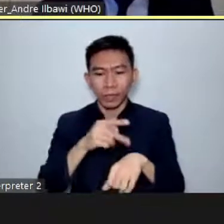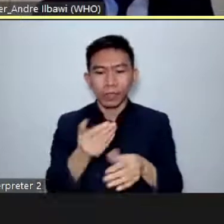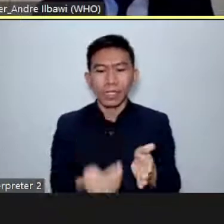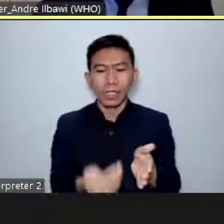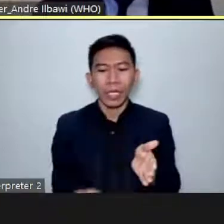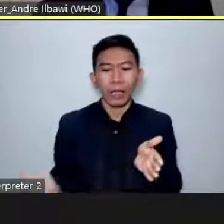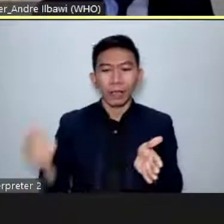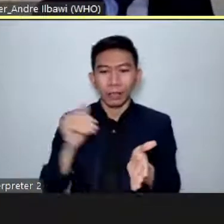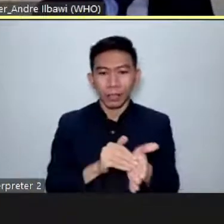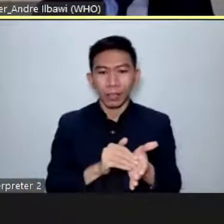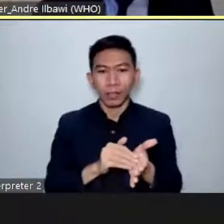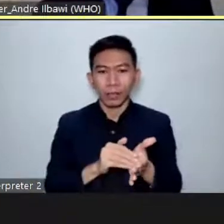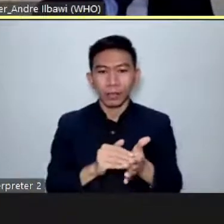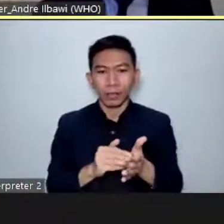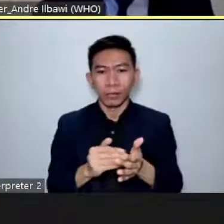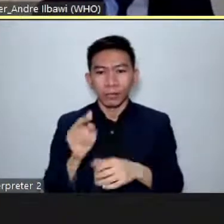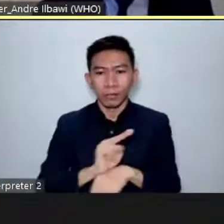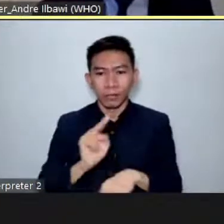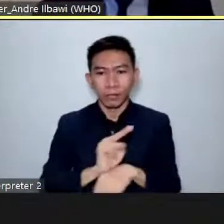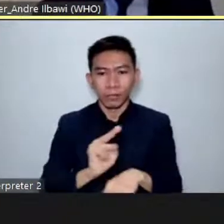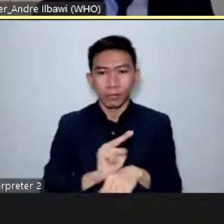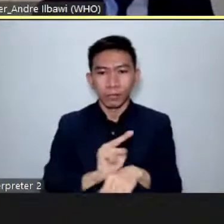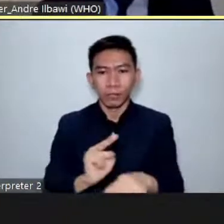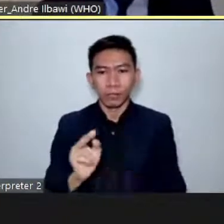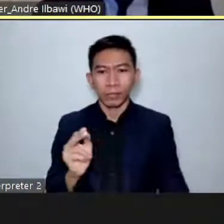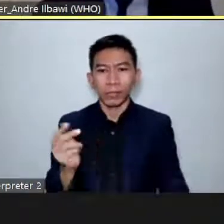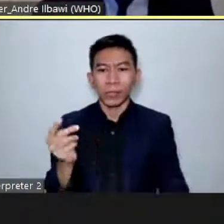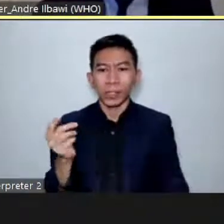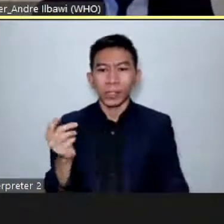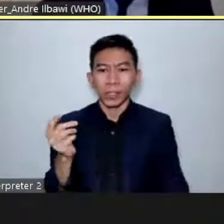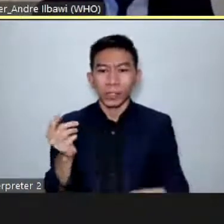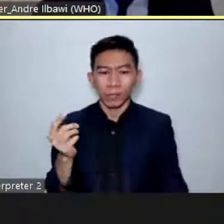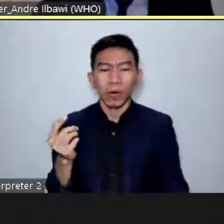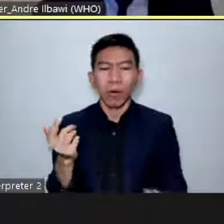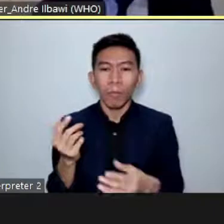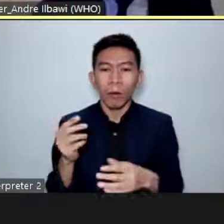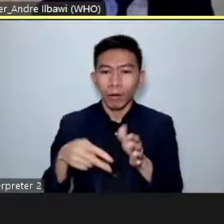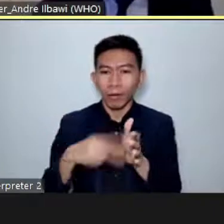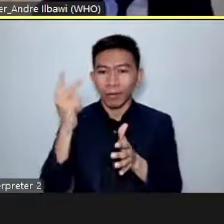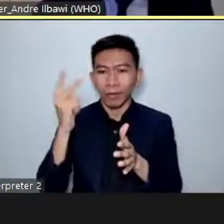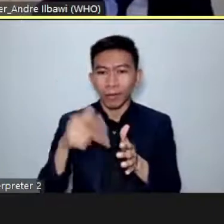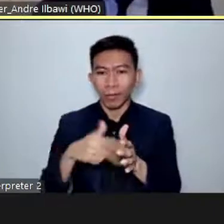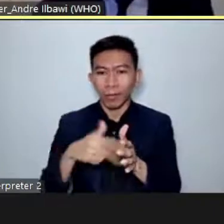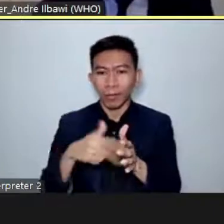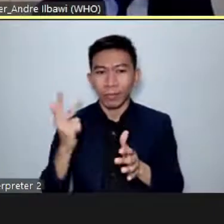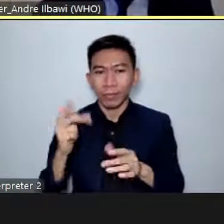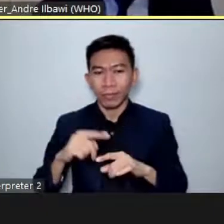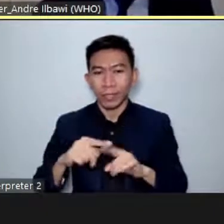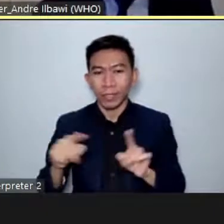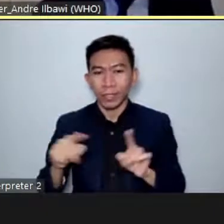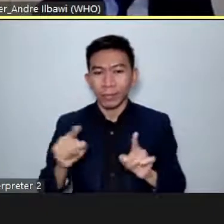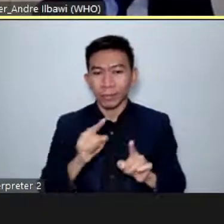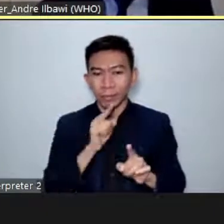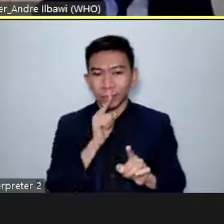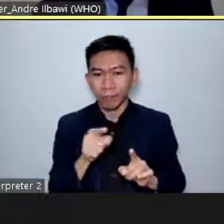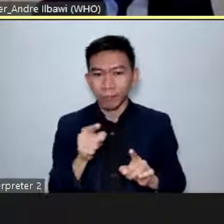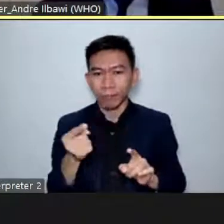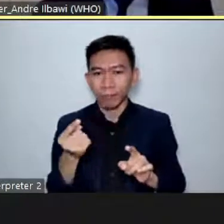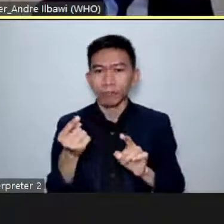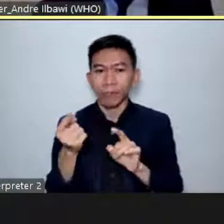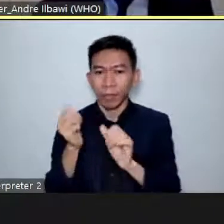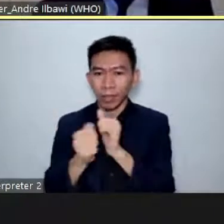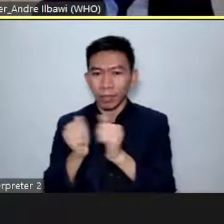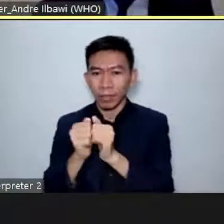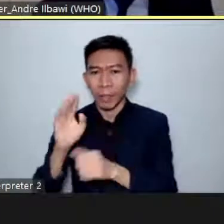that we use quite openly, terms like double or triple. But to make it a bit more real, that means double the number of hospital